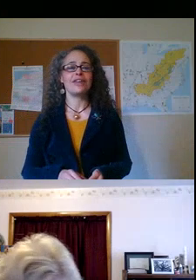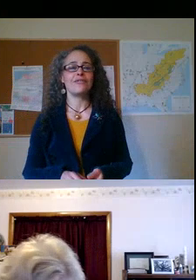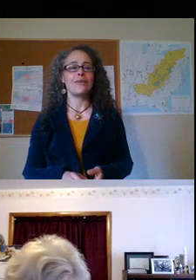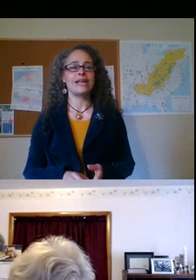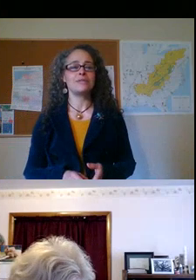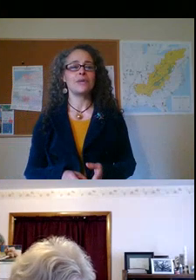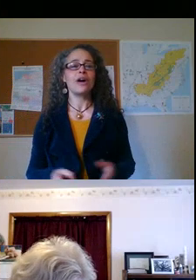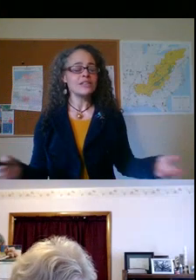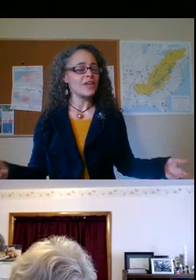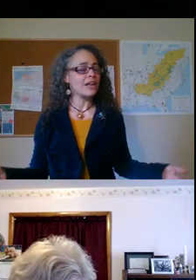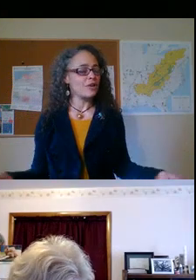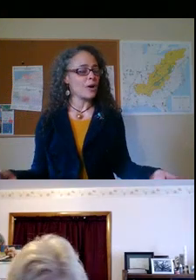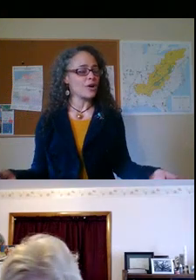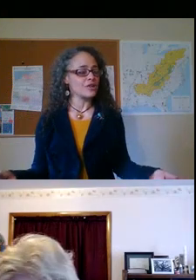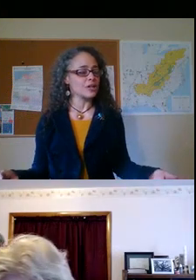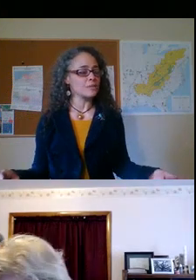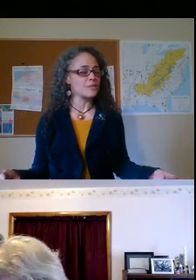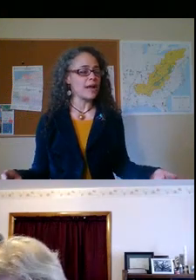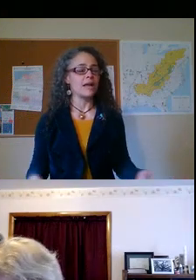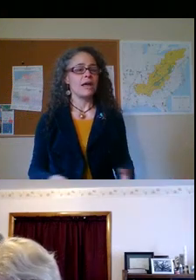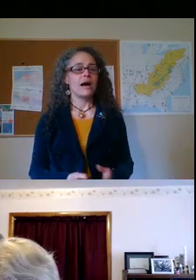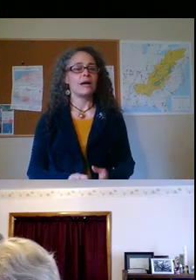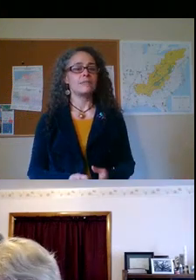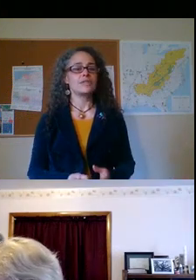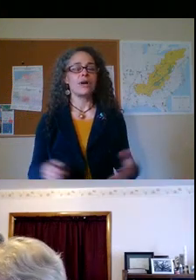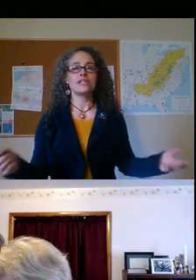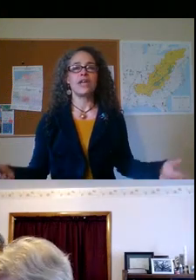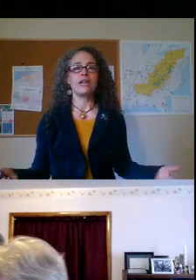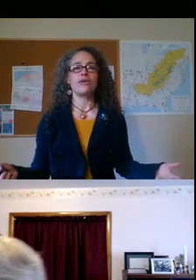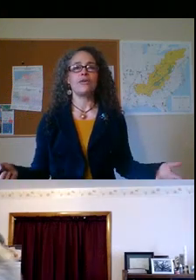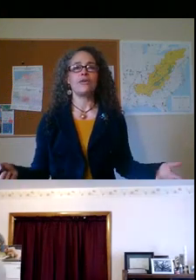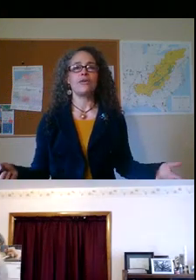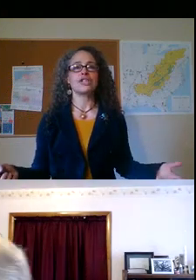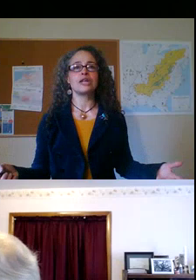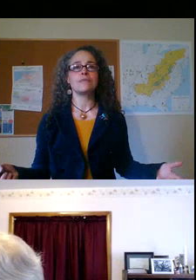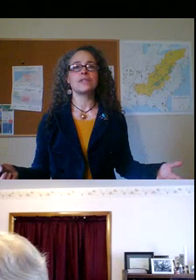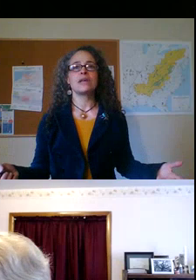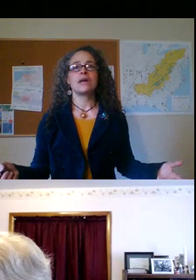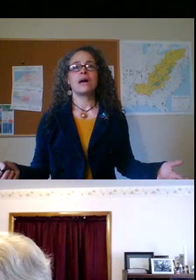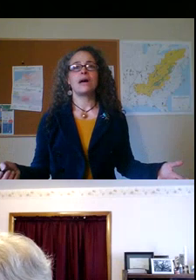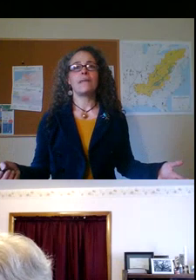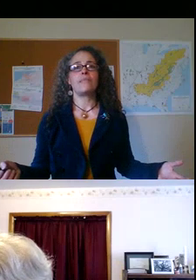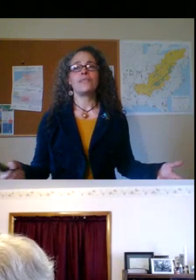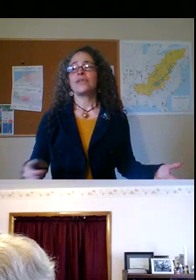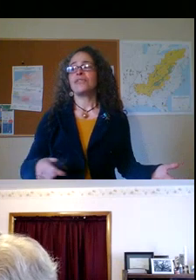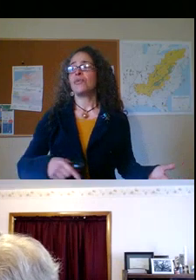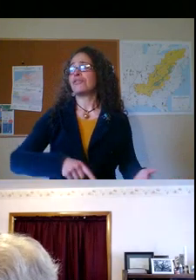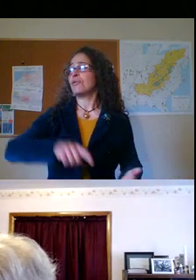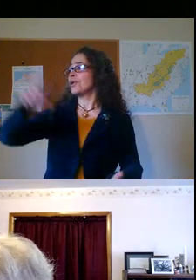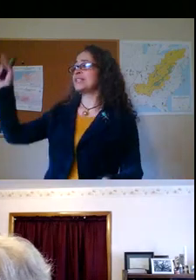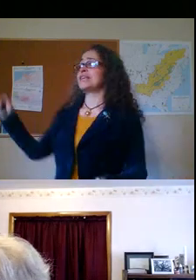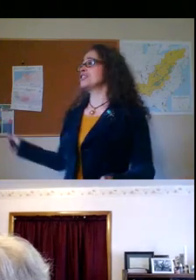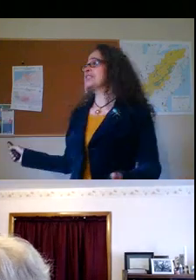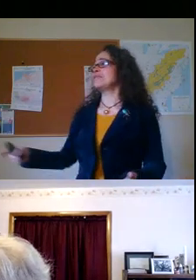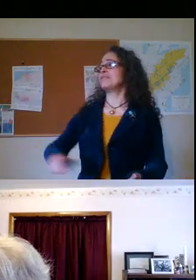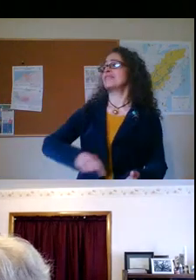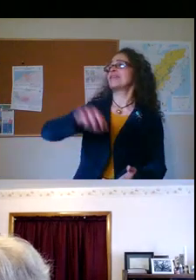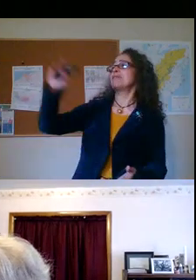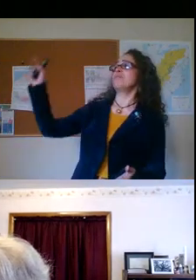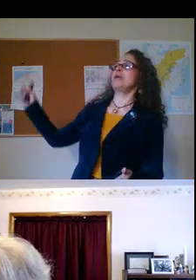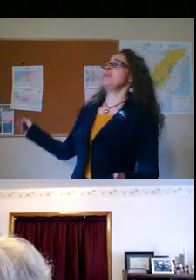new and innovative ways, but cultivating new partnerships, right? So cultivating new partnerships with